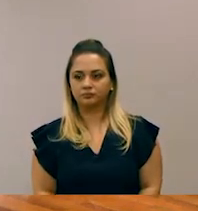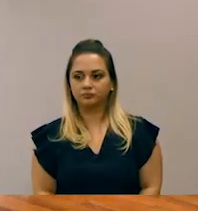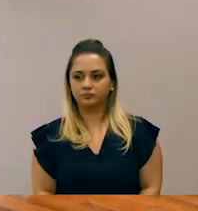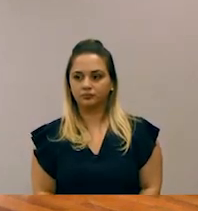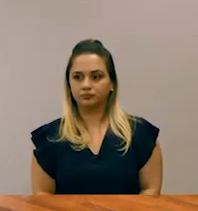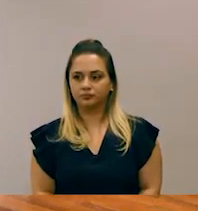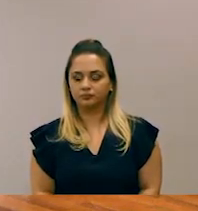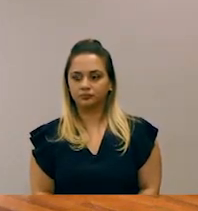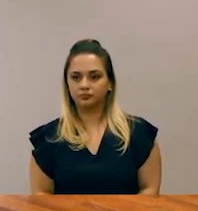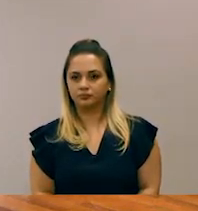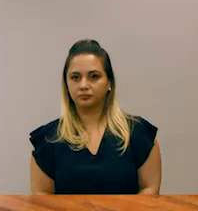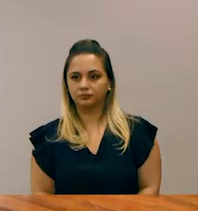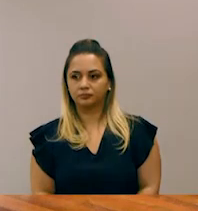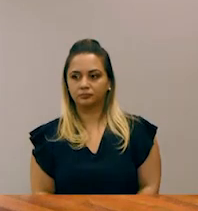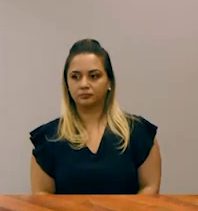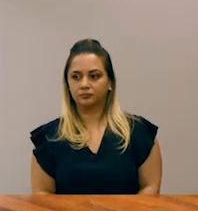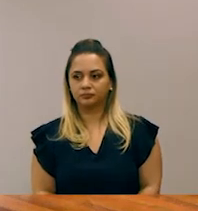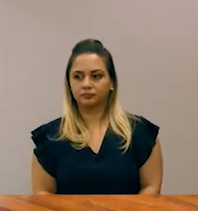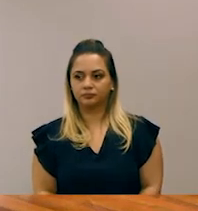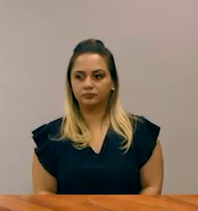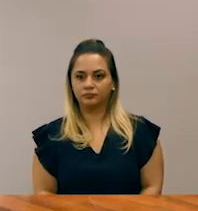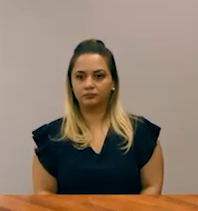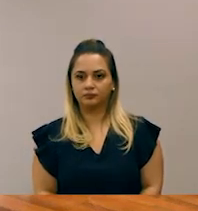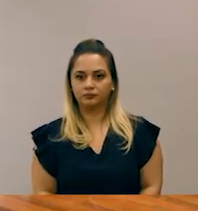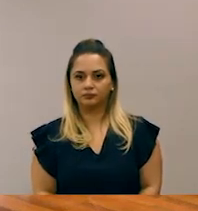So I'm going to start.